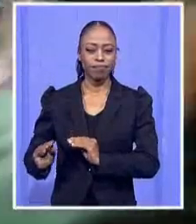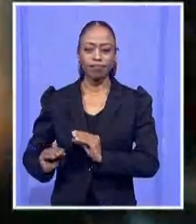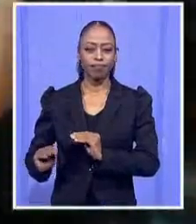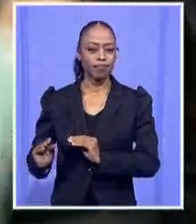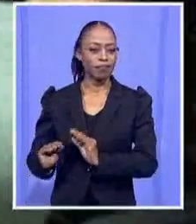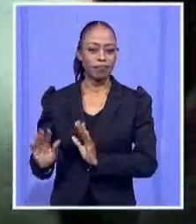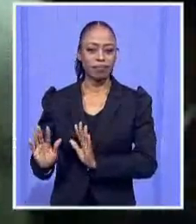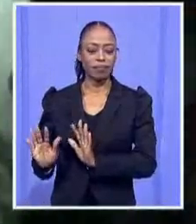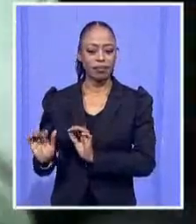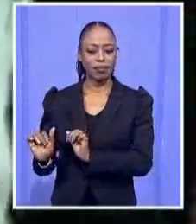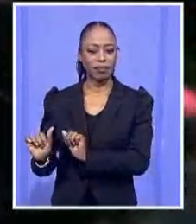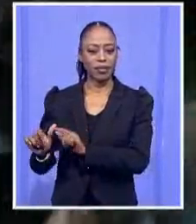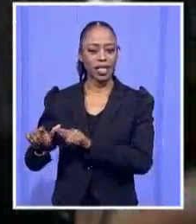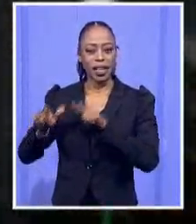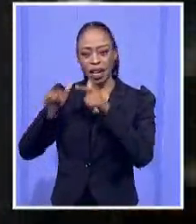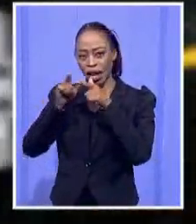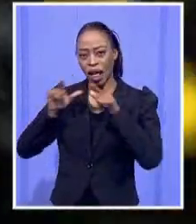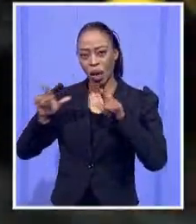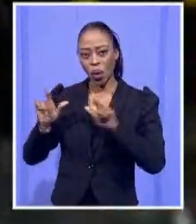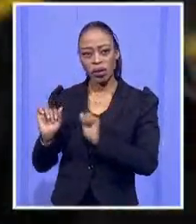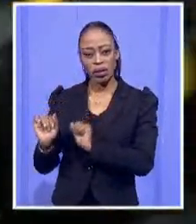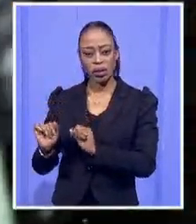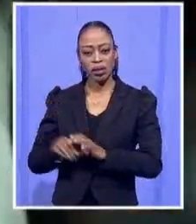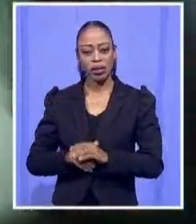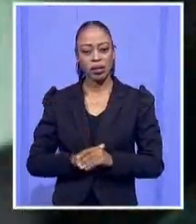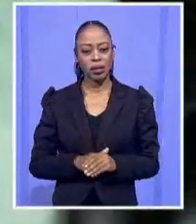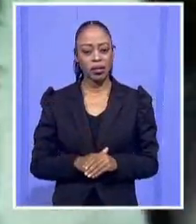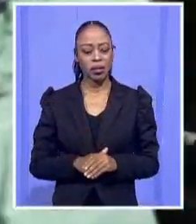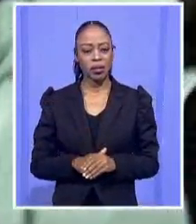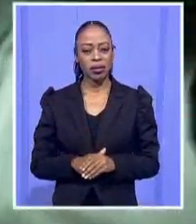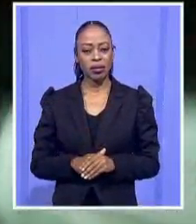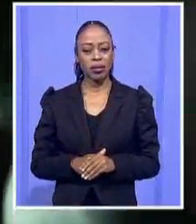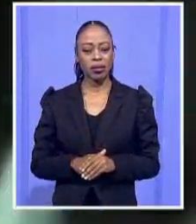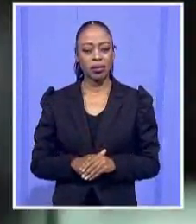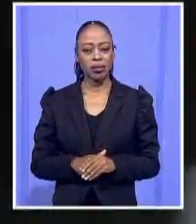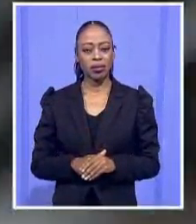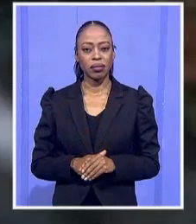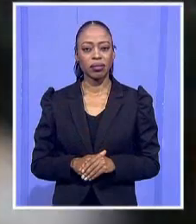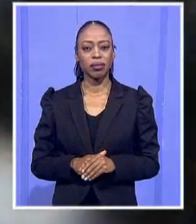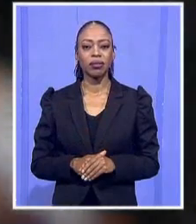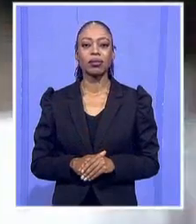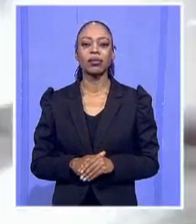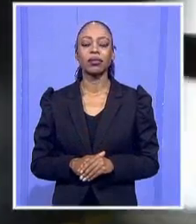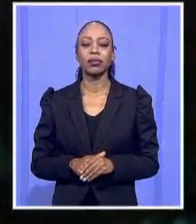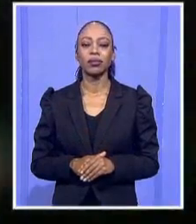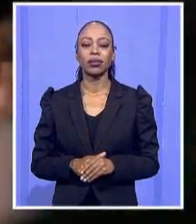Umepigiwa picha? Nitumia. Haiko ni sio njia.